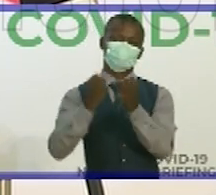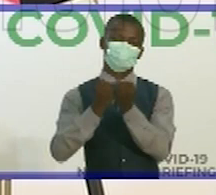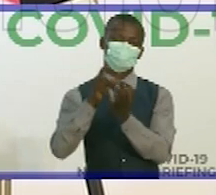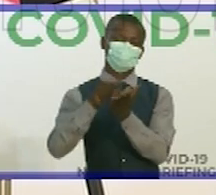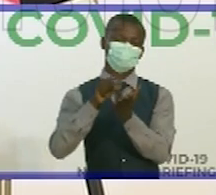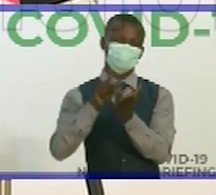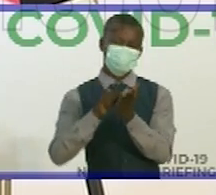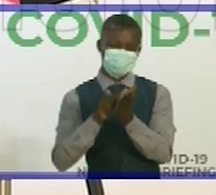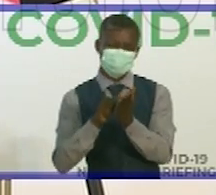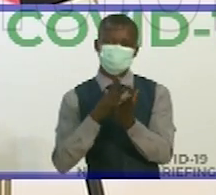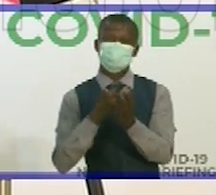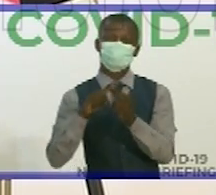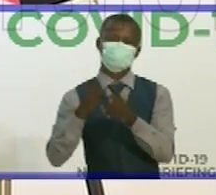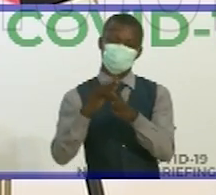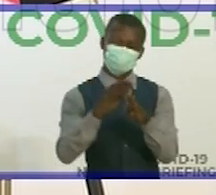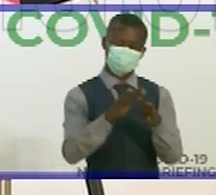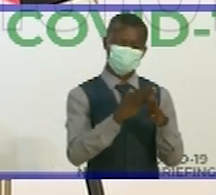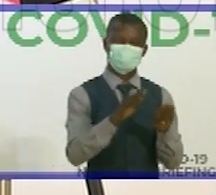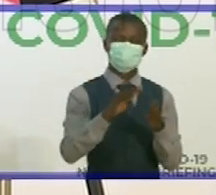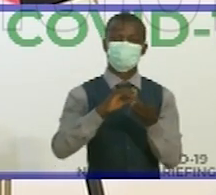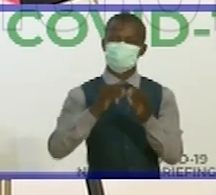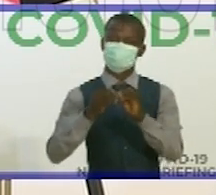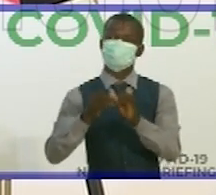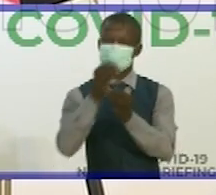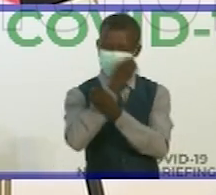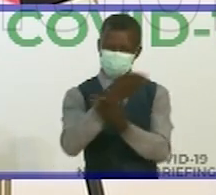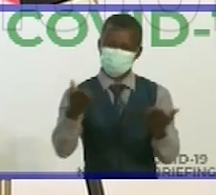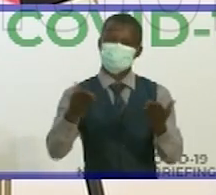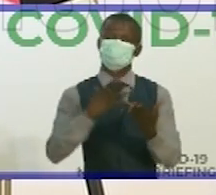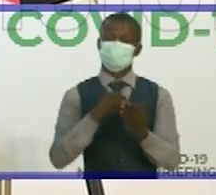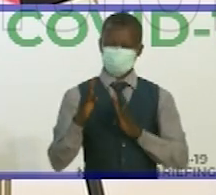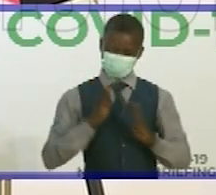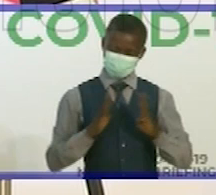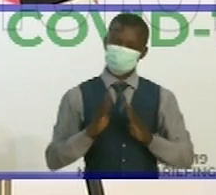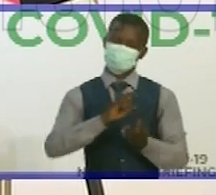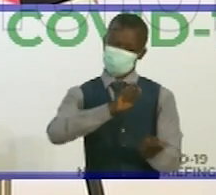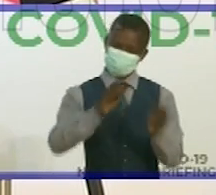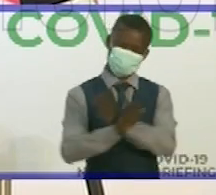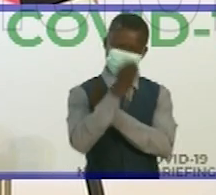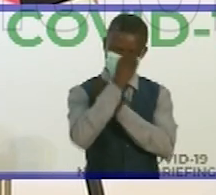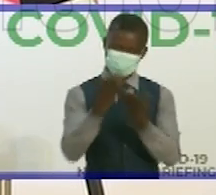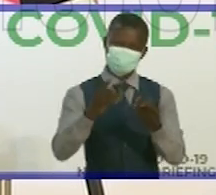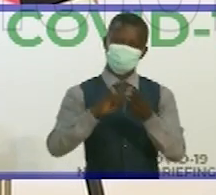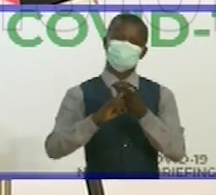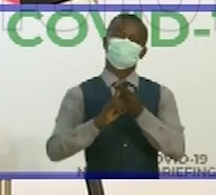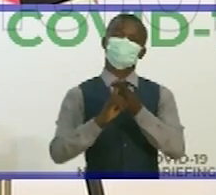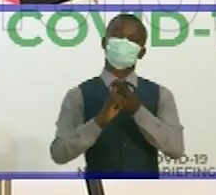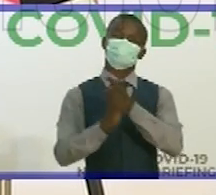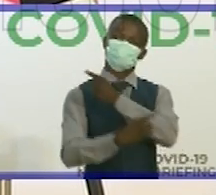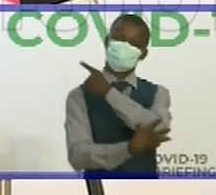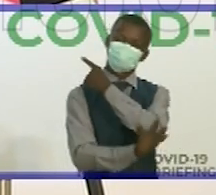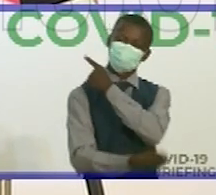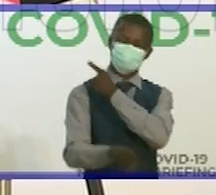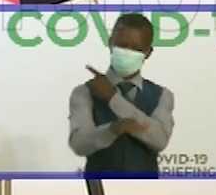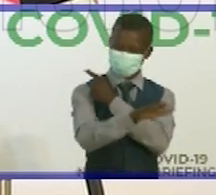to share data-driven messaging and behavioral change information to the grassroots.